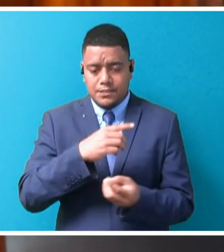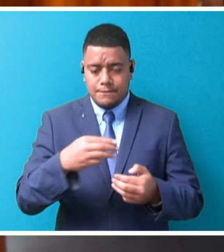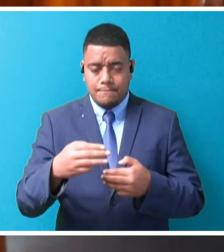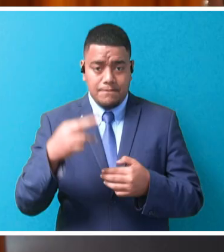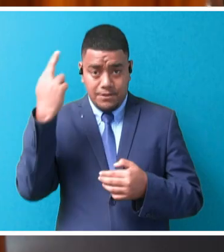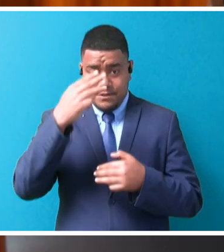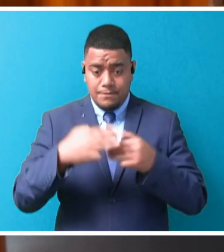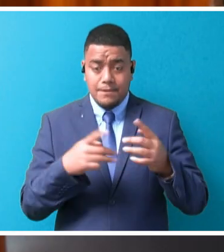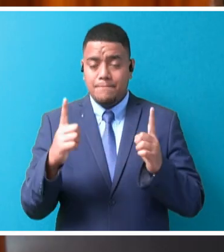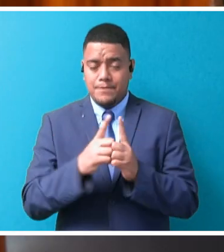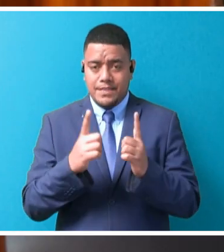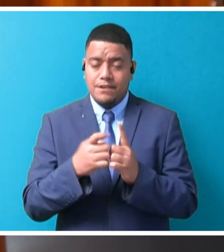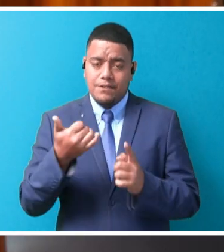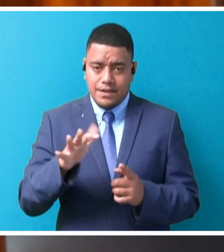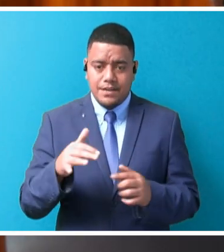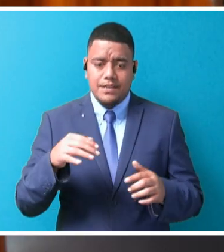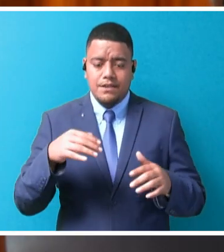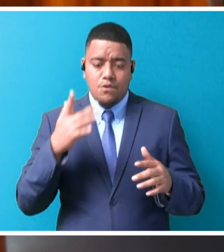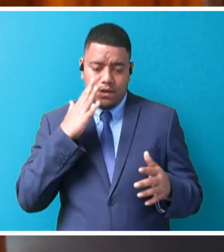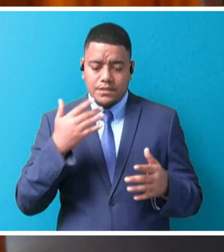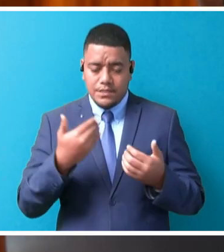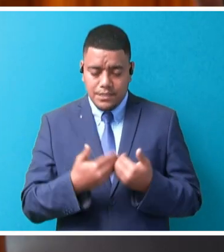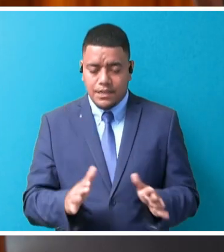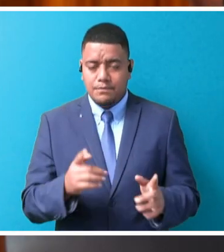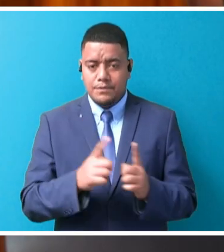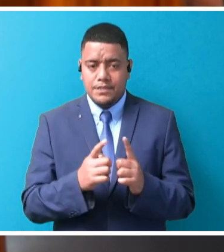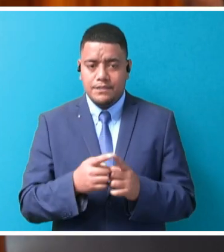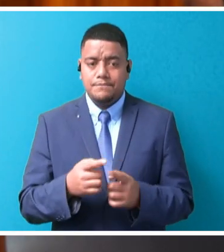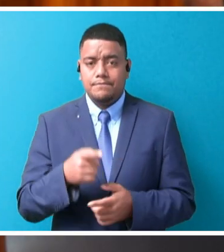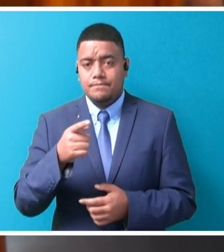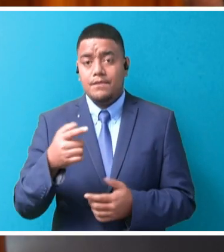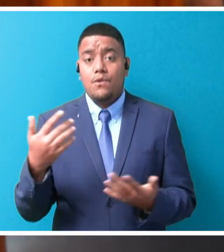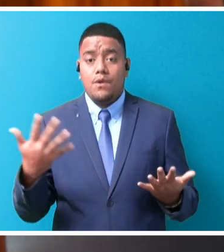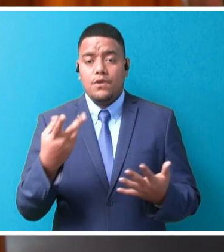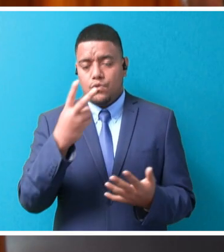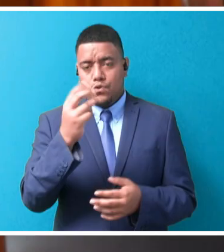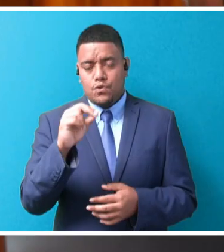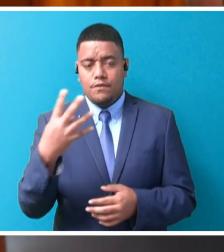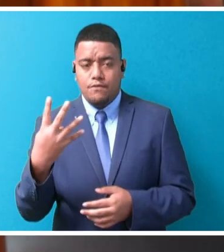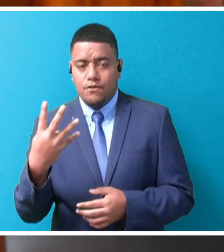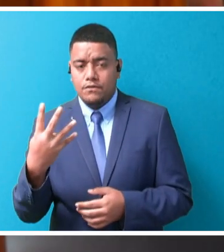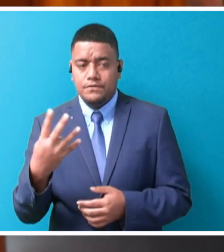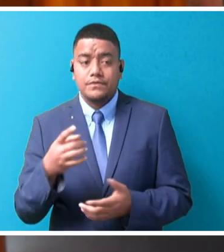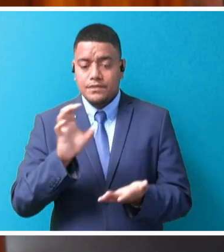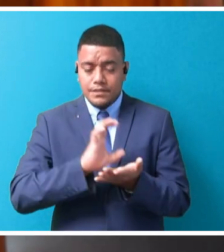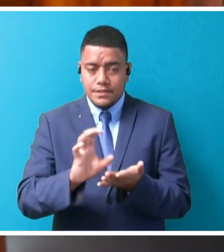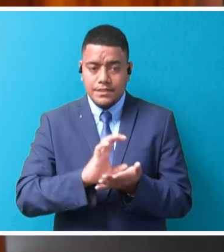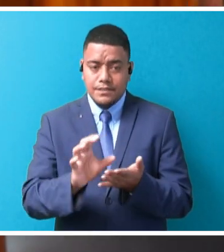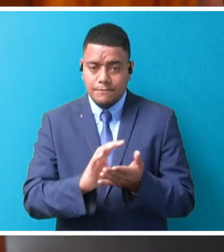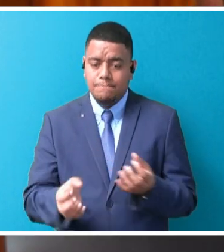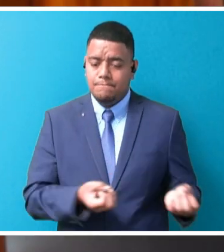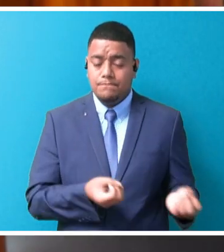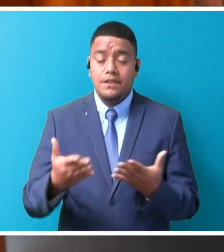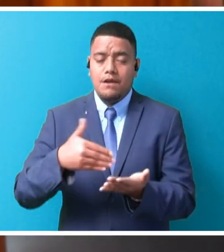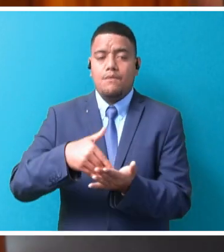Council meeting since its enactment of the National Disaster Risk Management Act 2024. The Council deliberated and